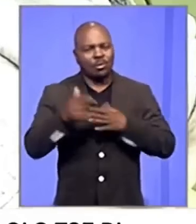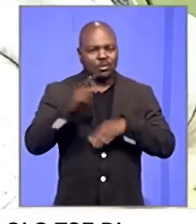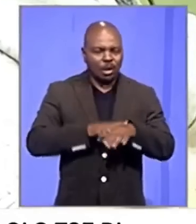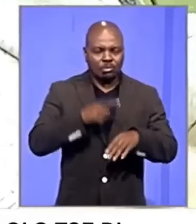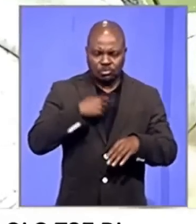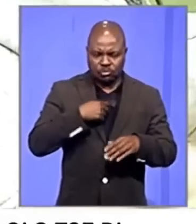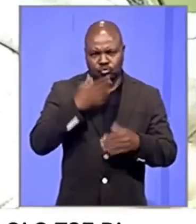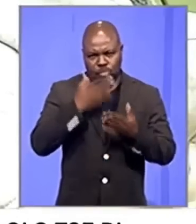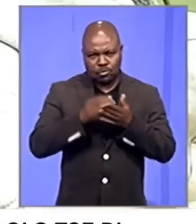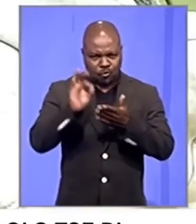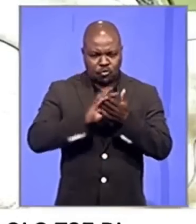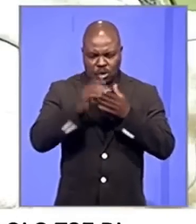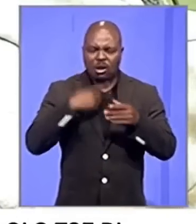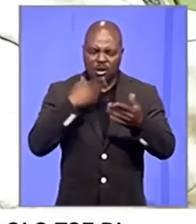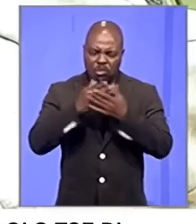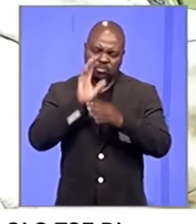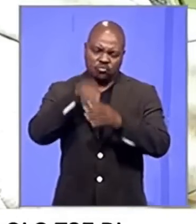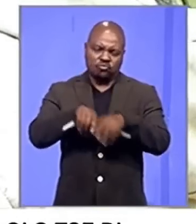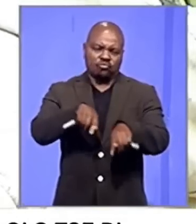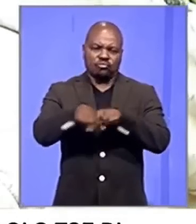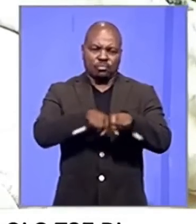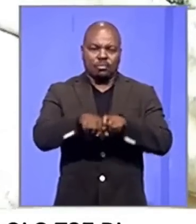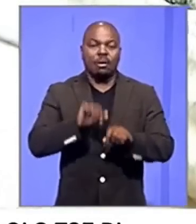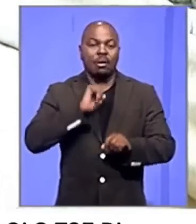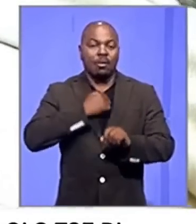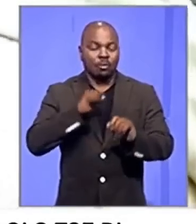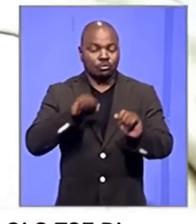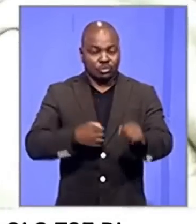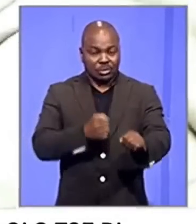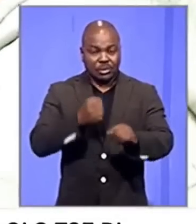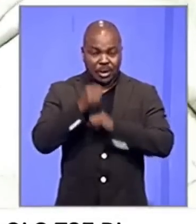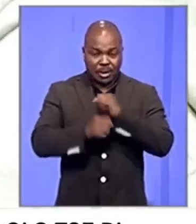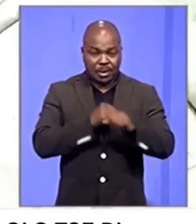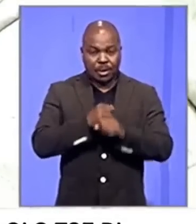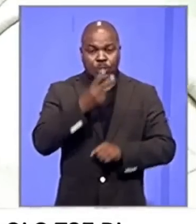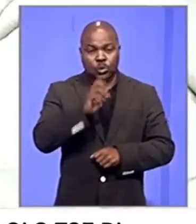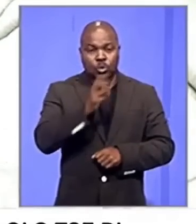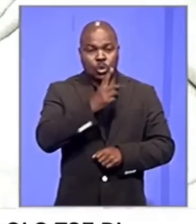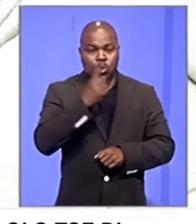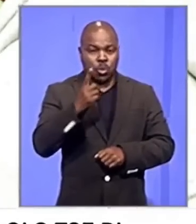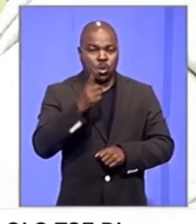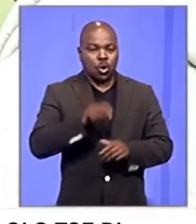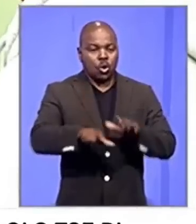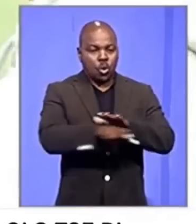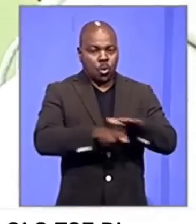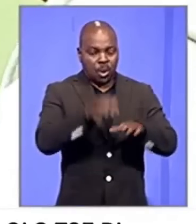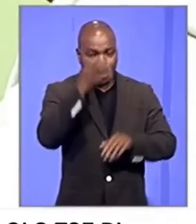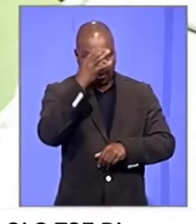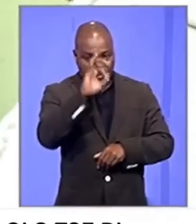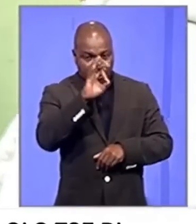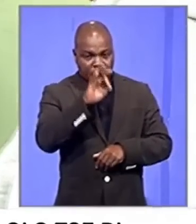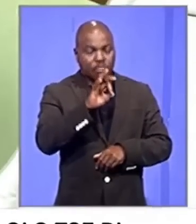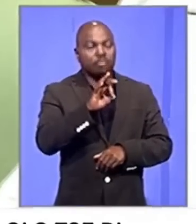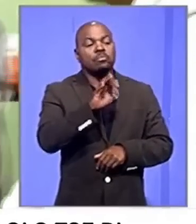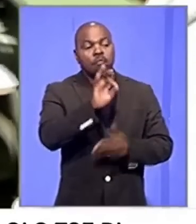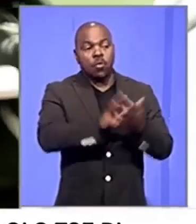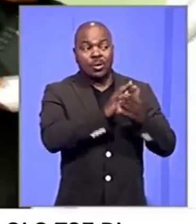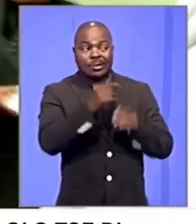able to really contest. I think our strategy in 2021 local government elections gave us some